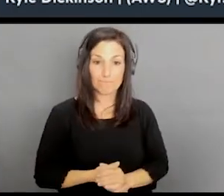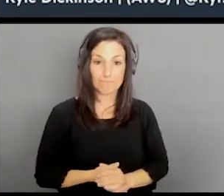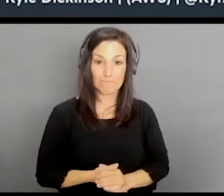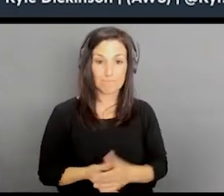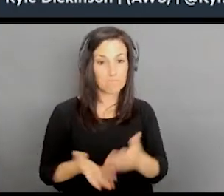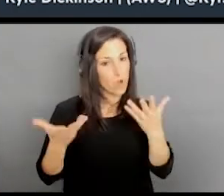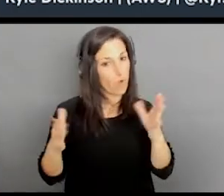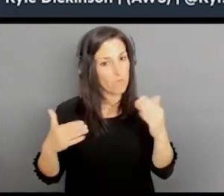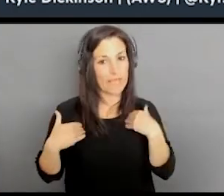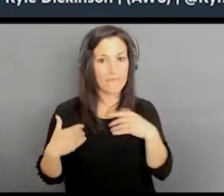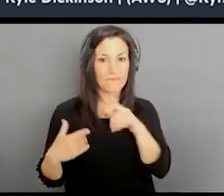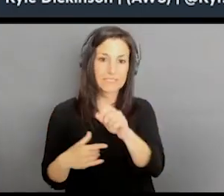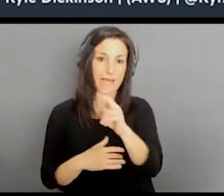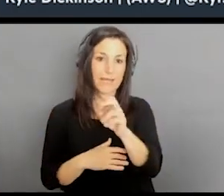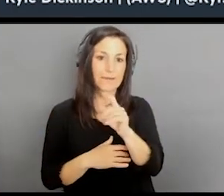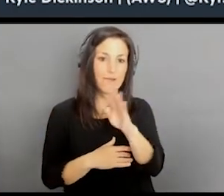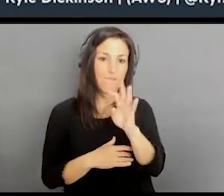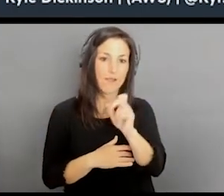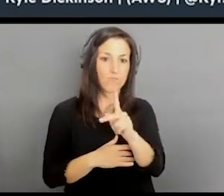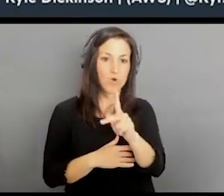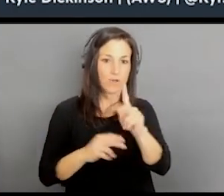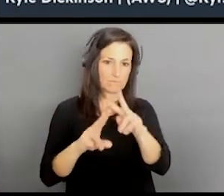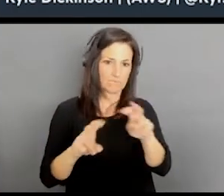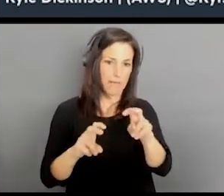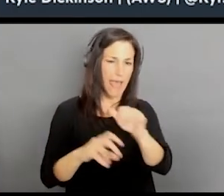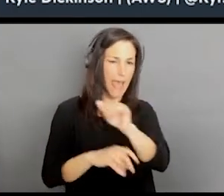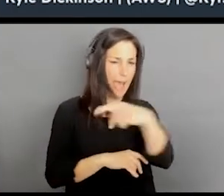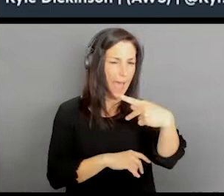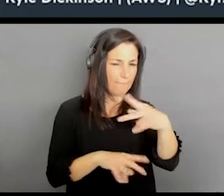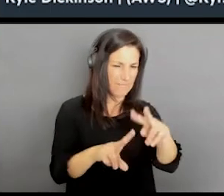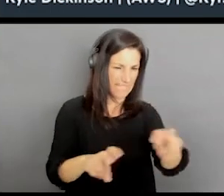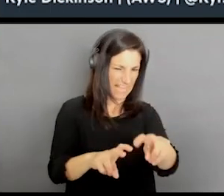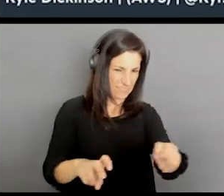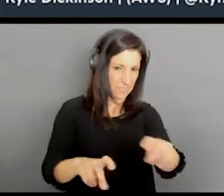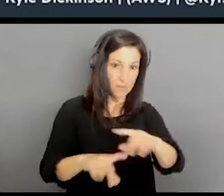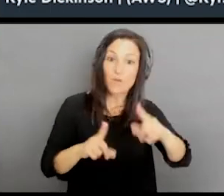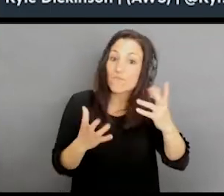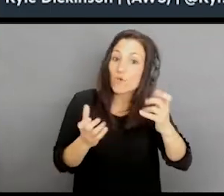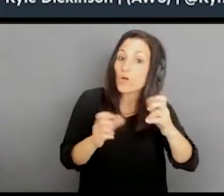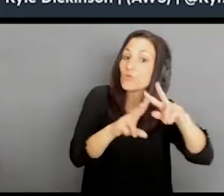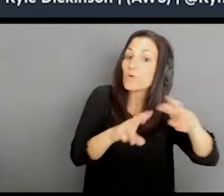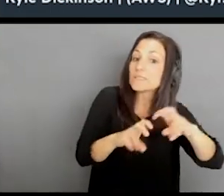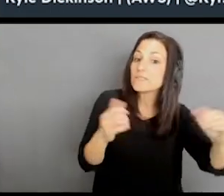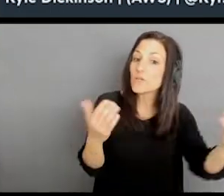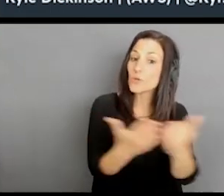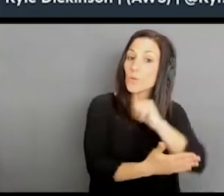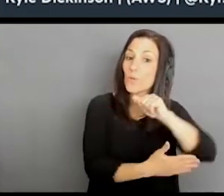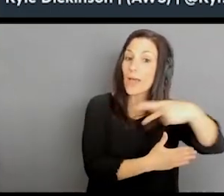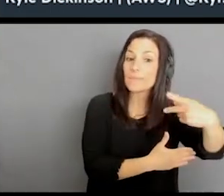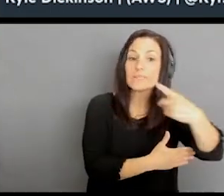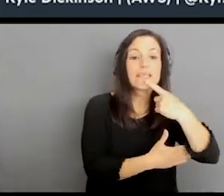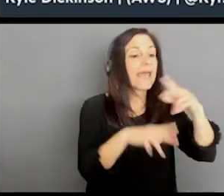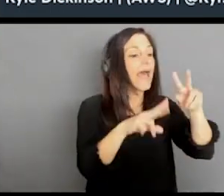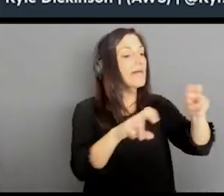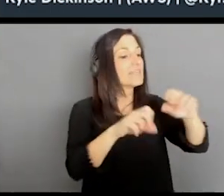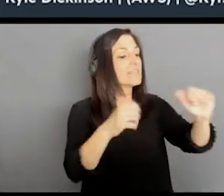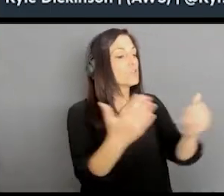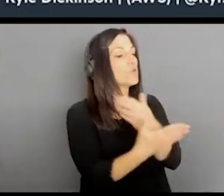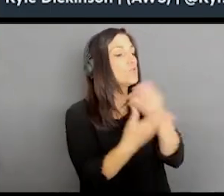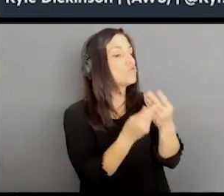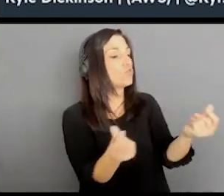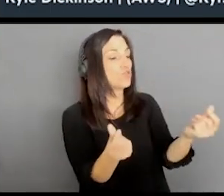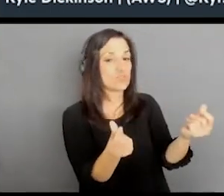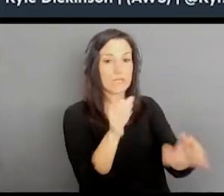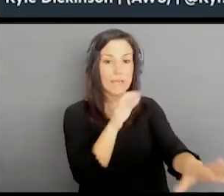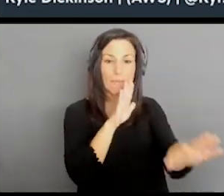Framework application assessed, but if you want to assess a new application, you will kind of click Assess New Solution and choose a solution file that you want